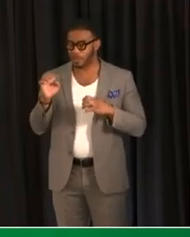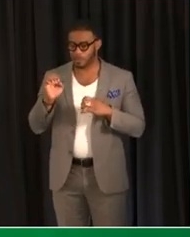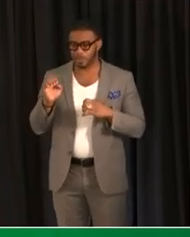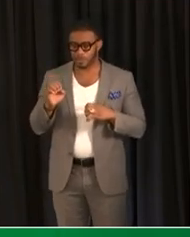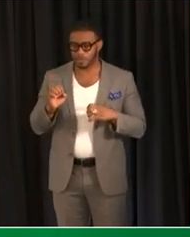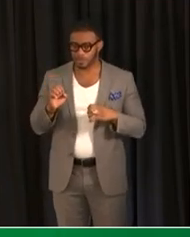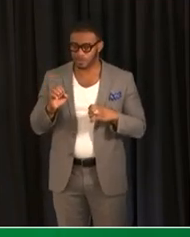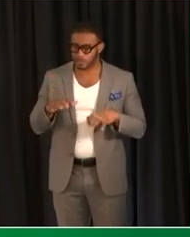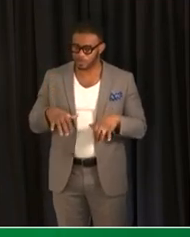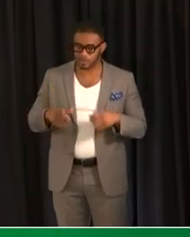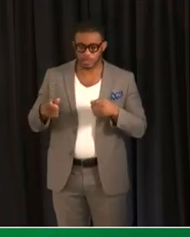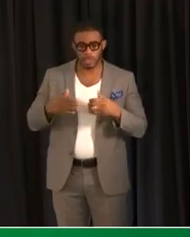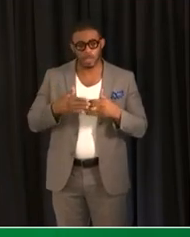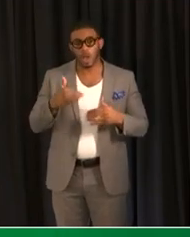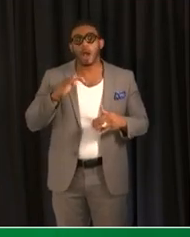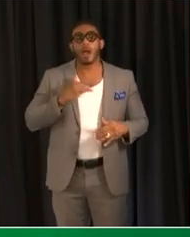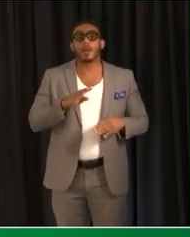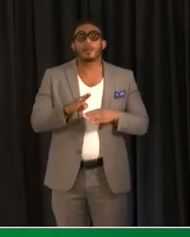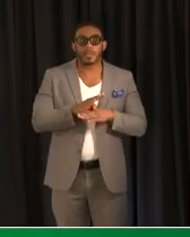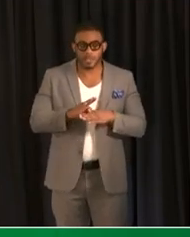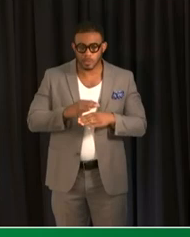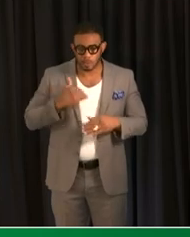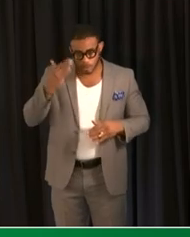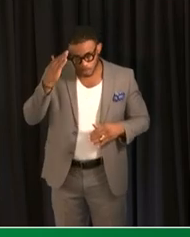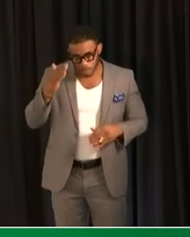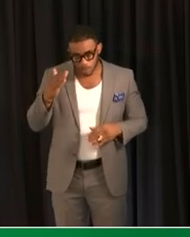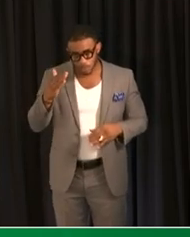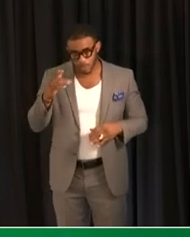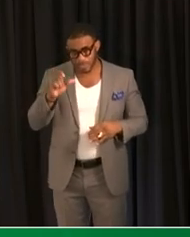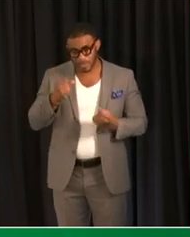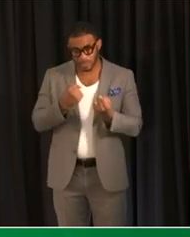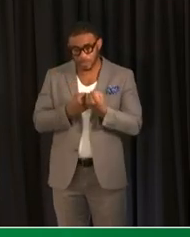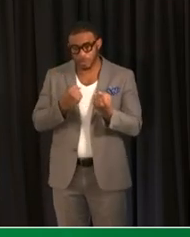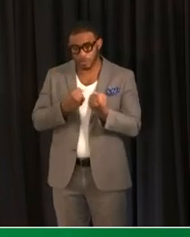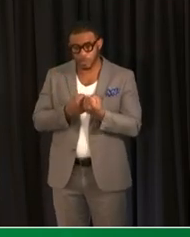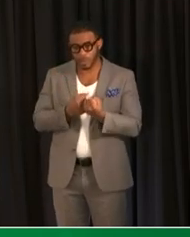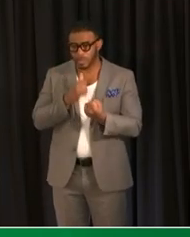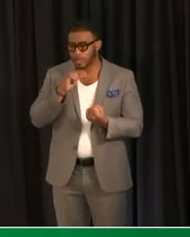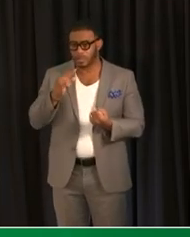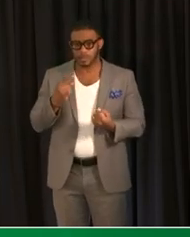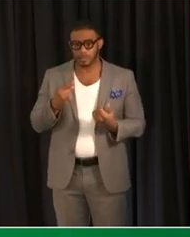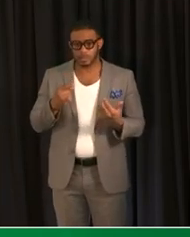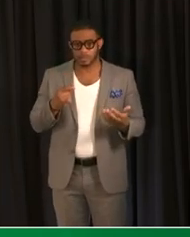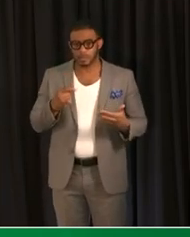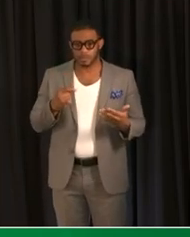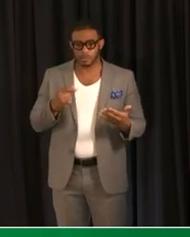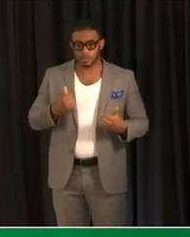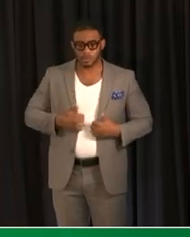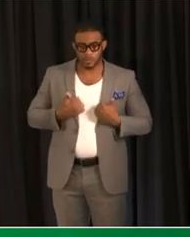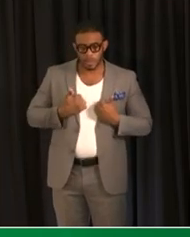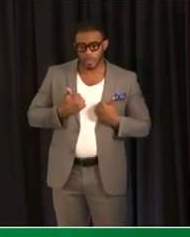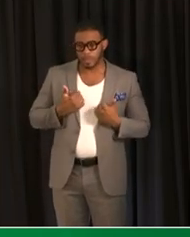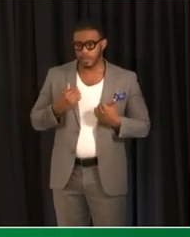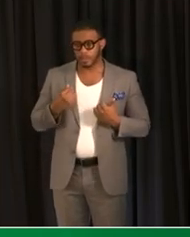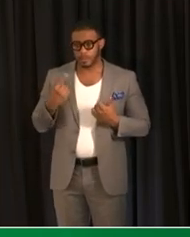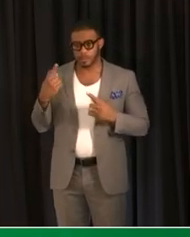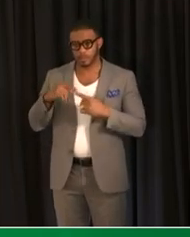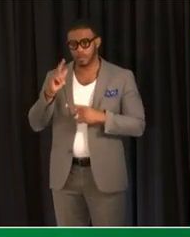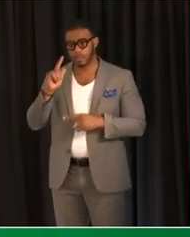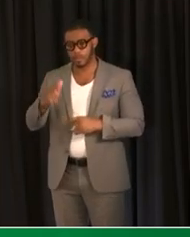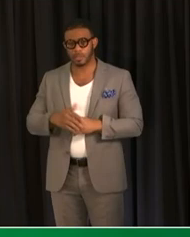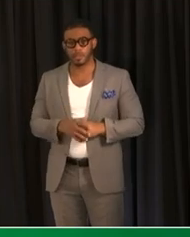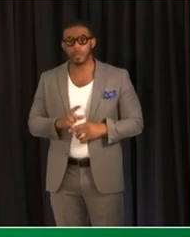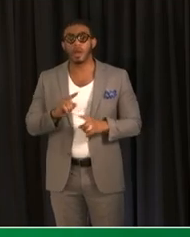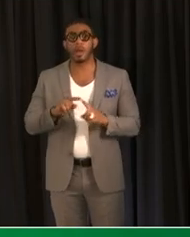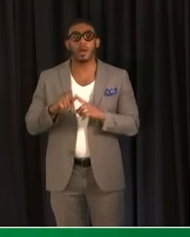health emergency took hold. And so our businesses, we know, need support, not just to survive and to